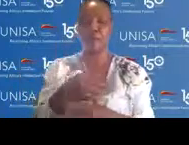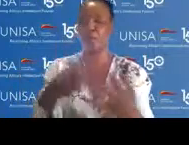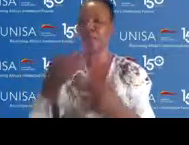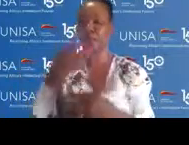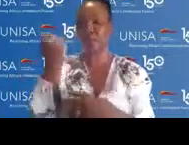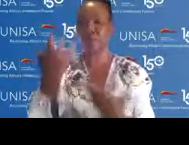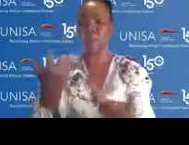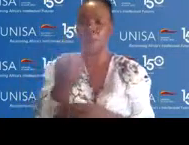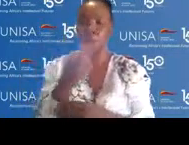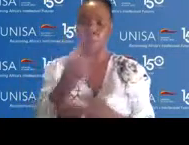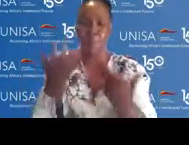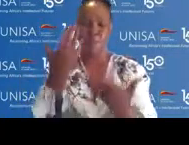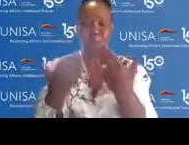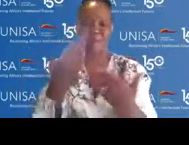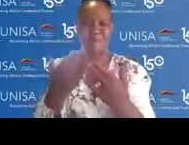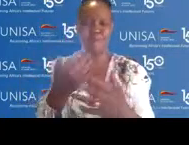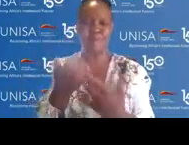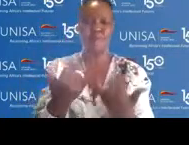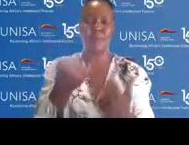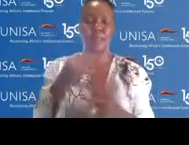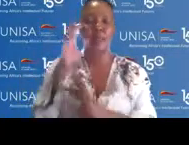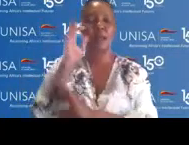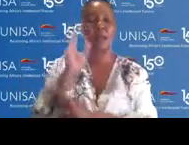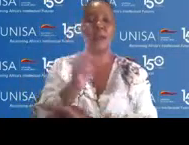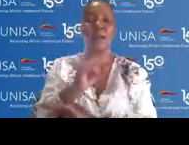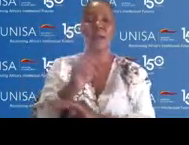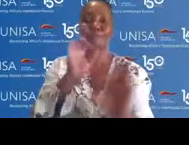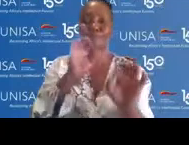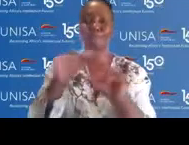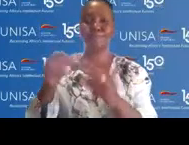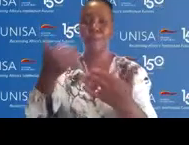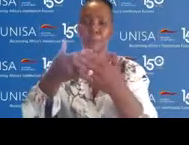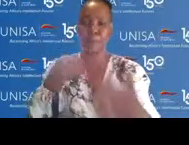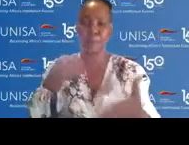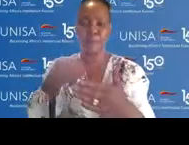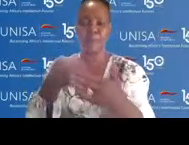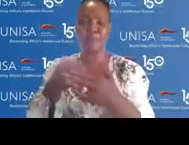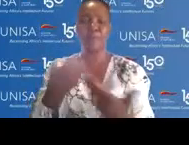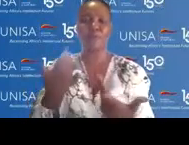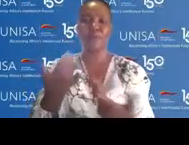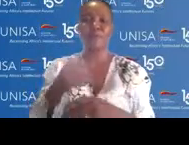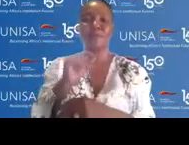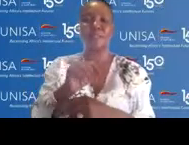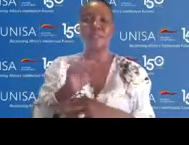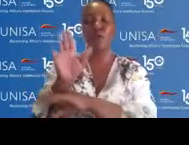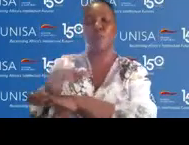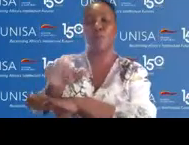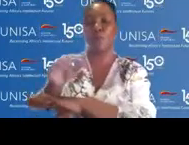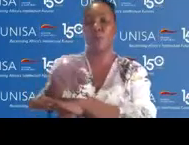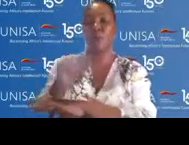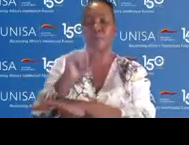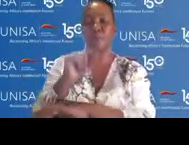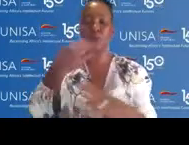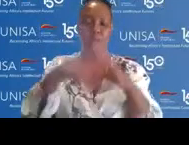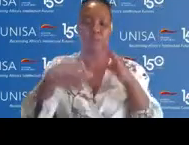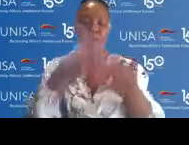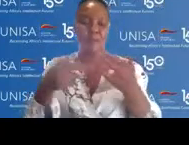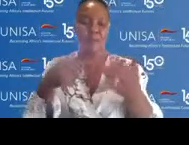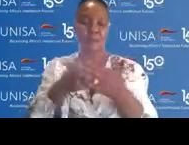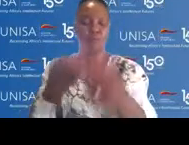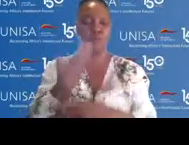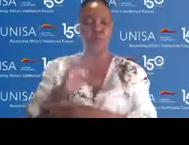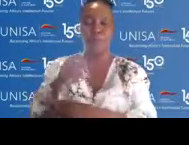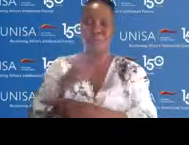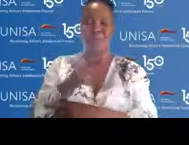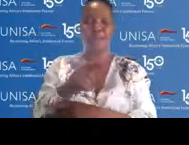if it remembers what you've typed in before and it preempts you and it automatically puts in your email address and you don't want that, then you can